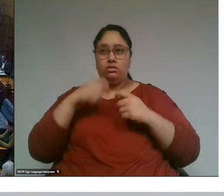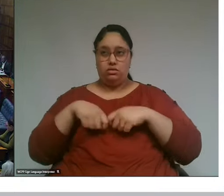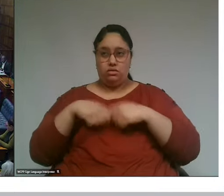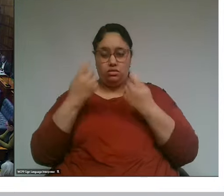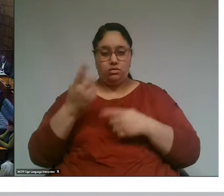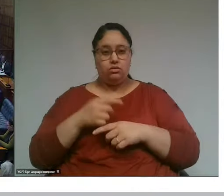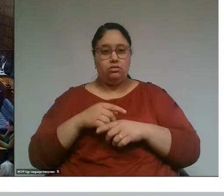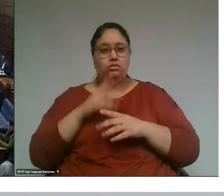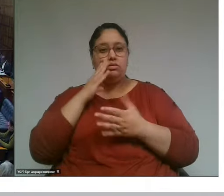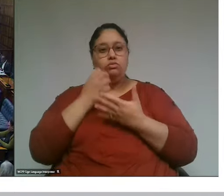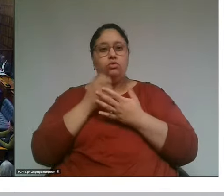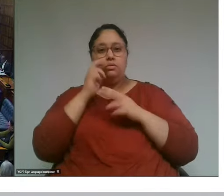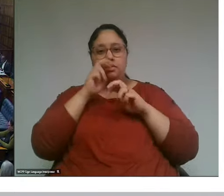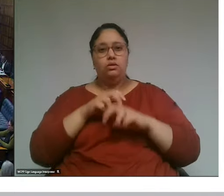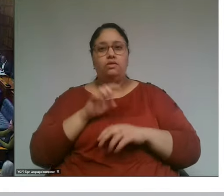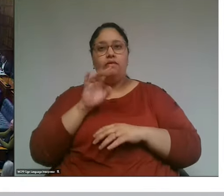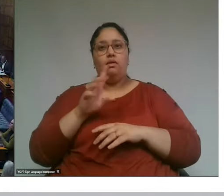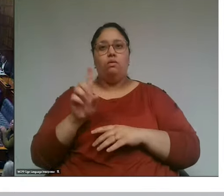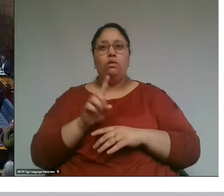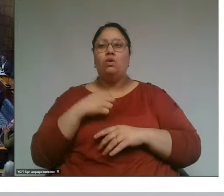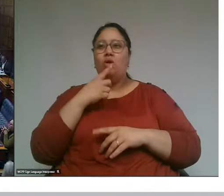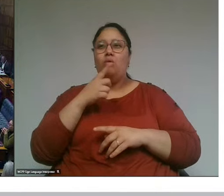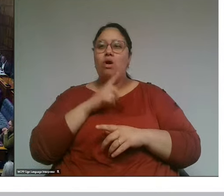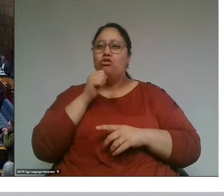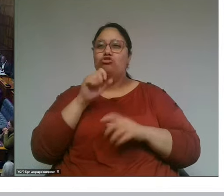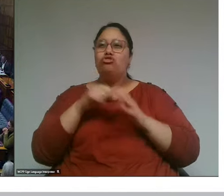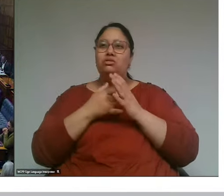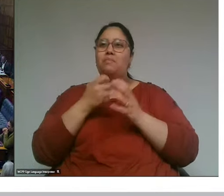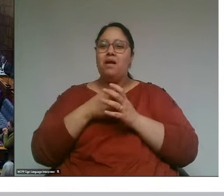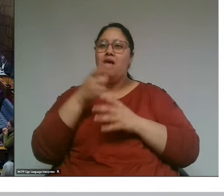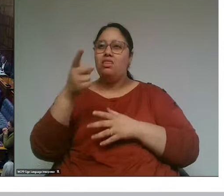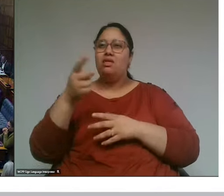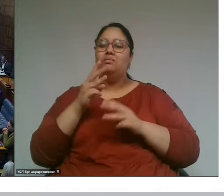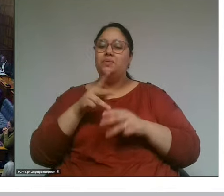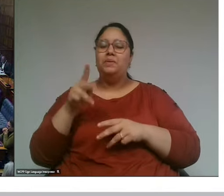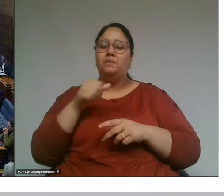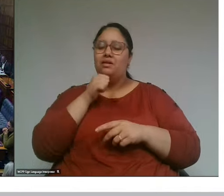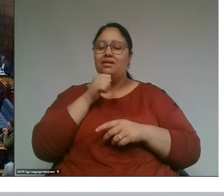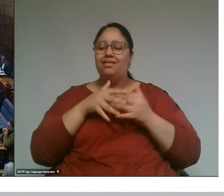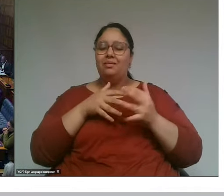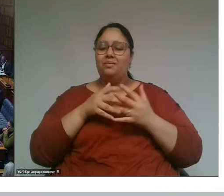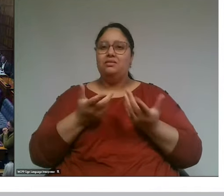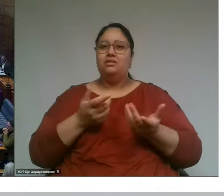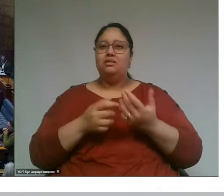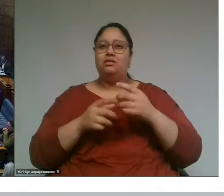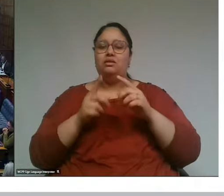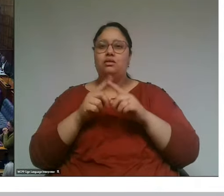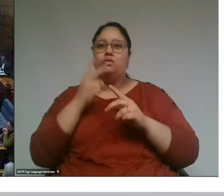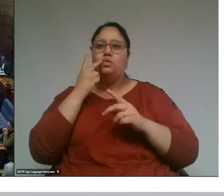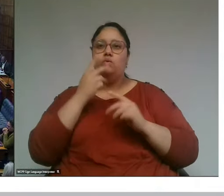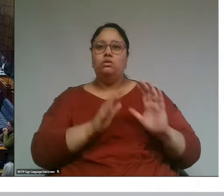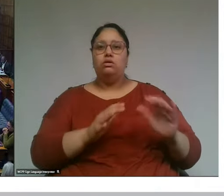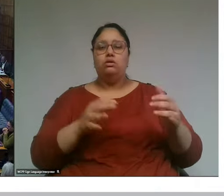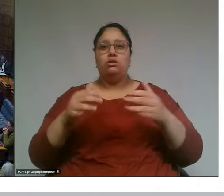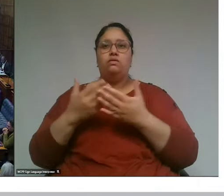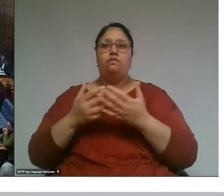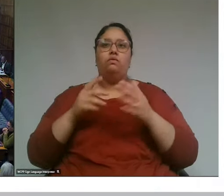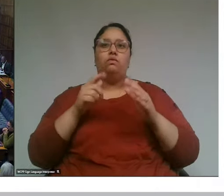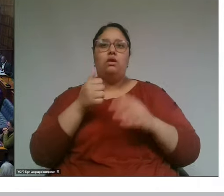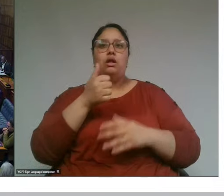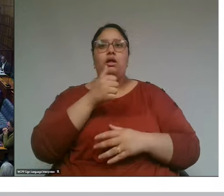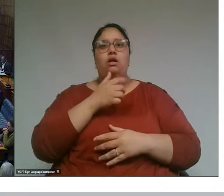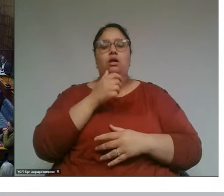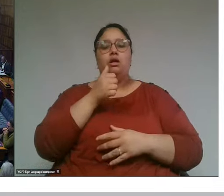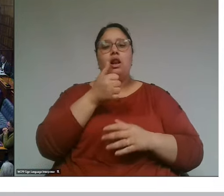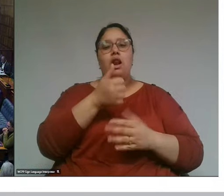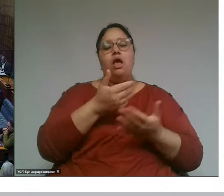economy requires that's the Workforce Development but also more important the organogram is looking at clustering like for like so that